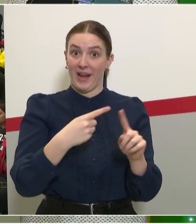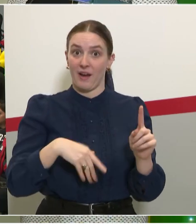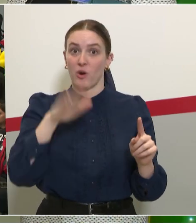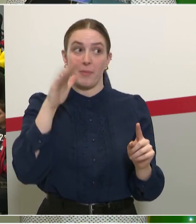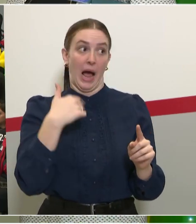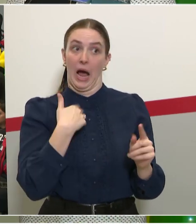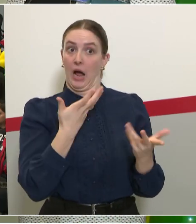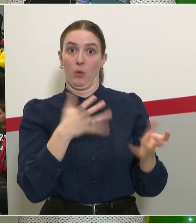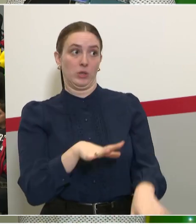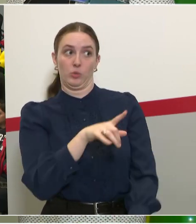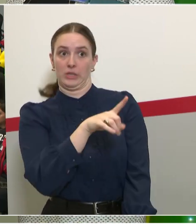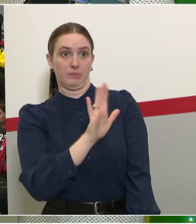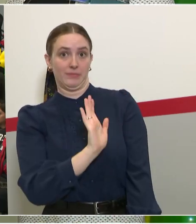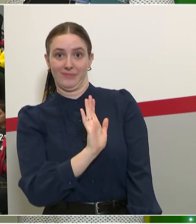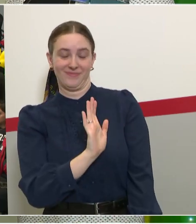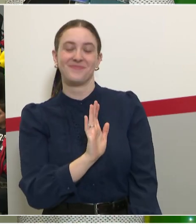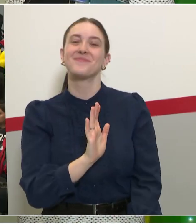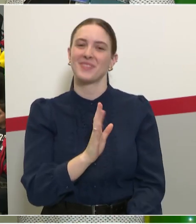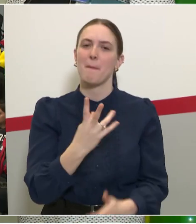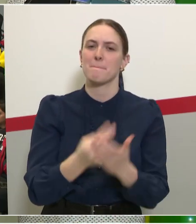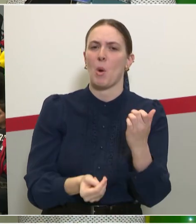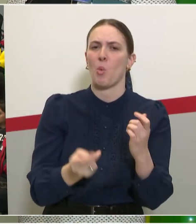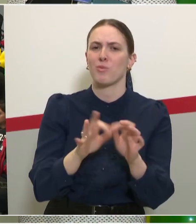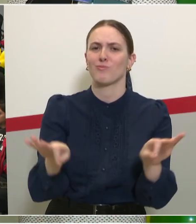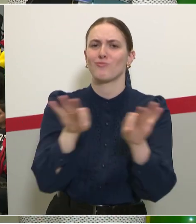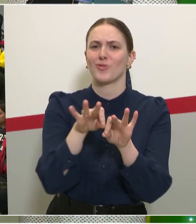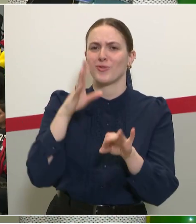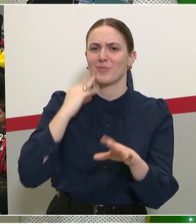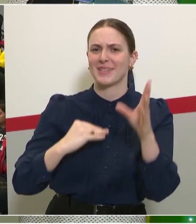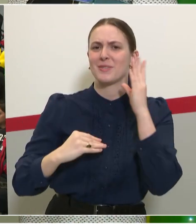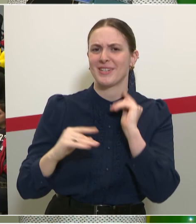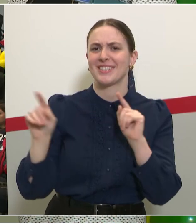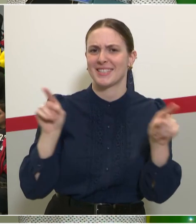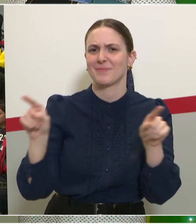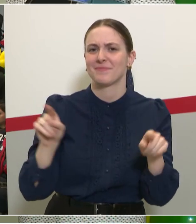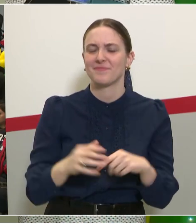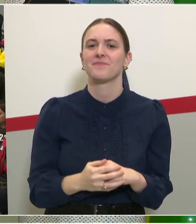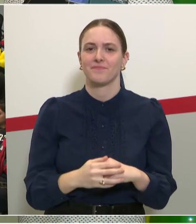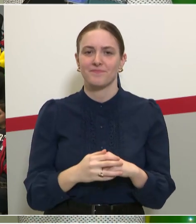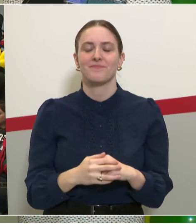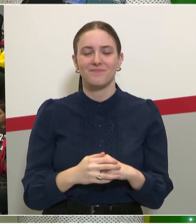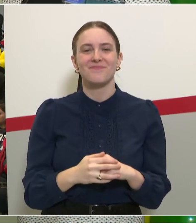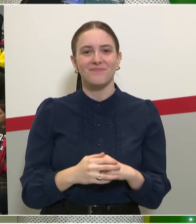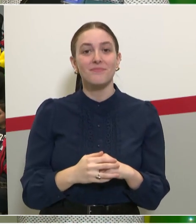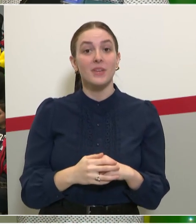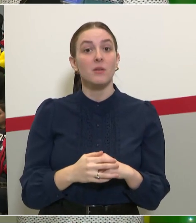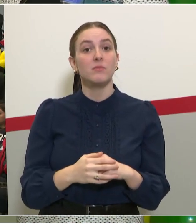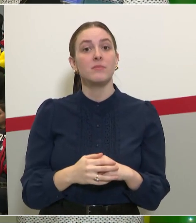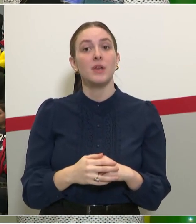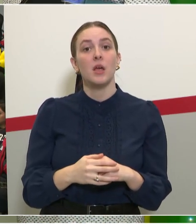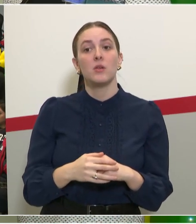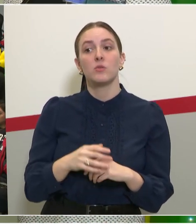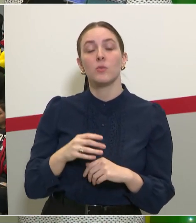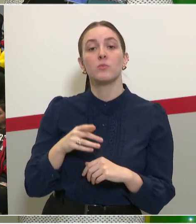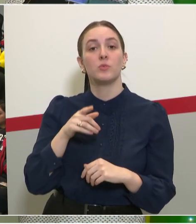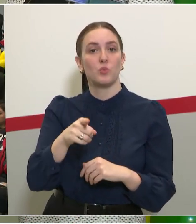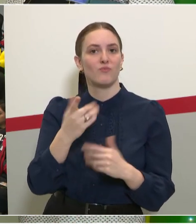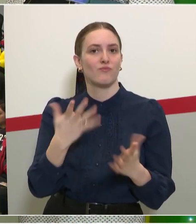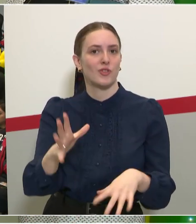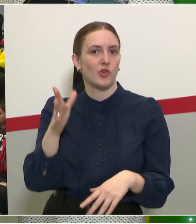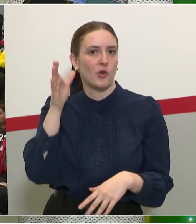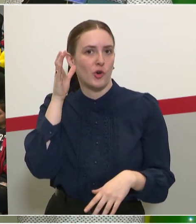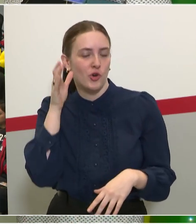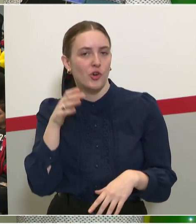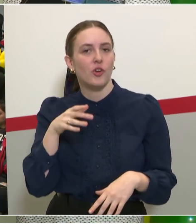when they grow up. And both are valuable experiences. So you heard that the